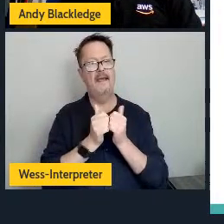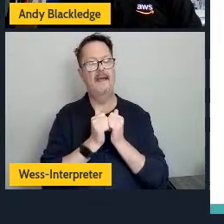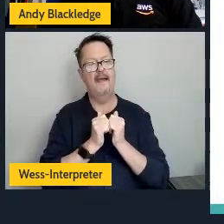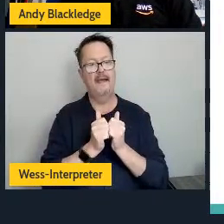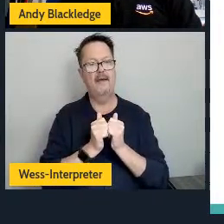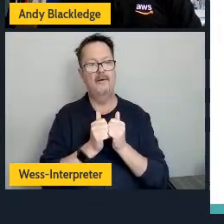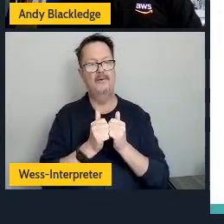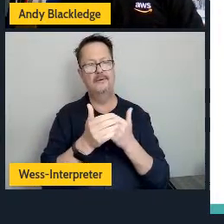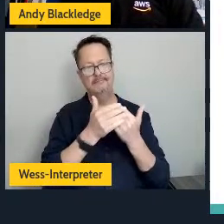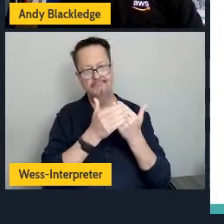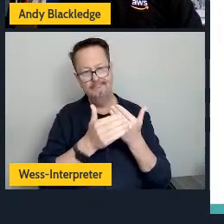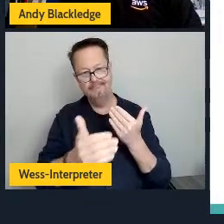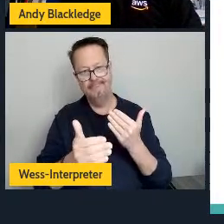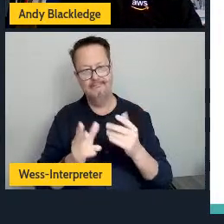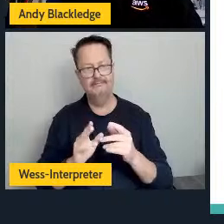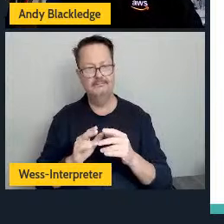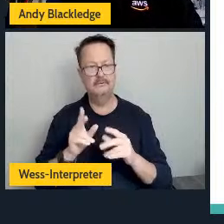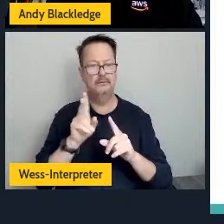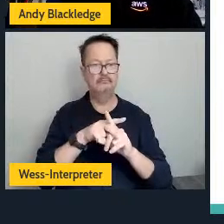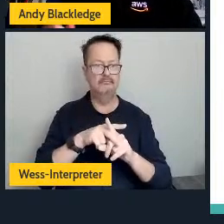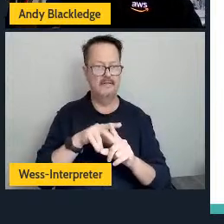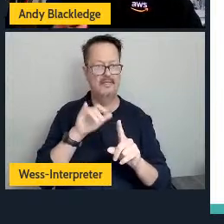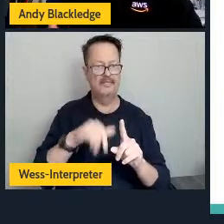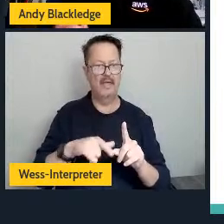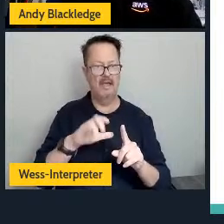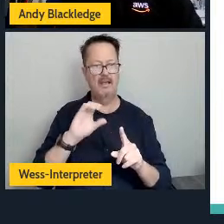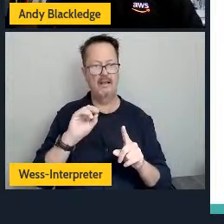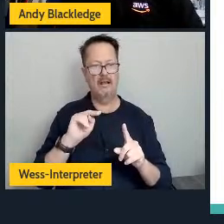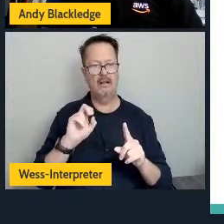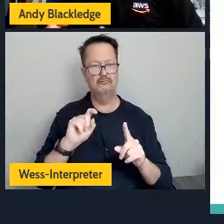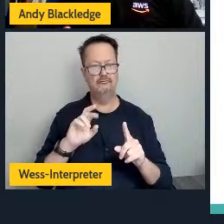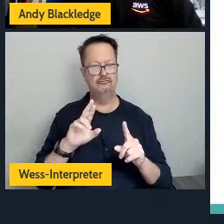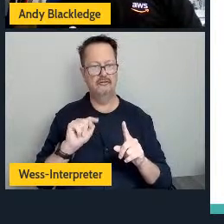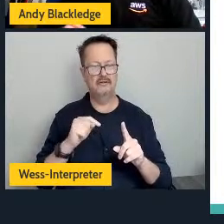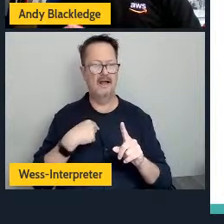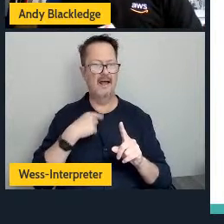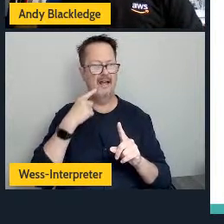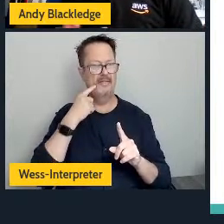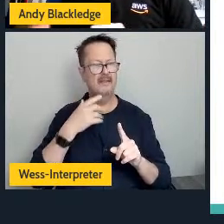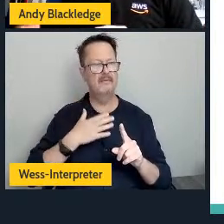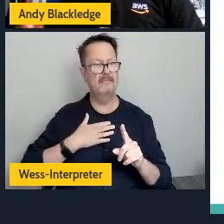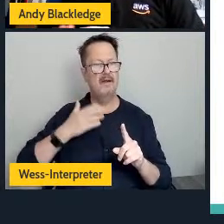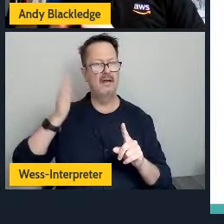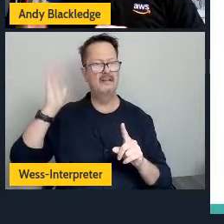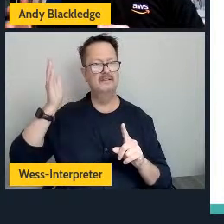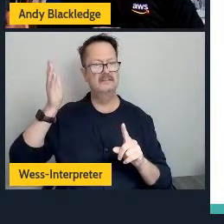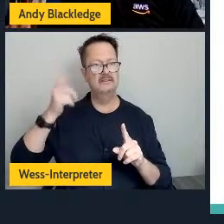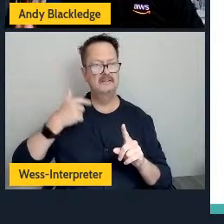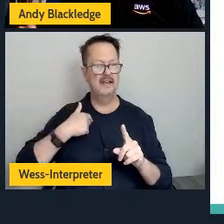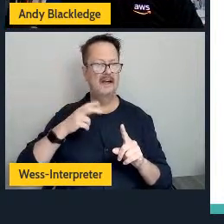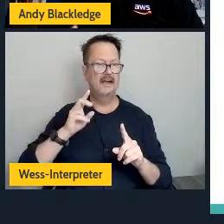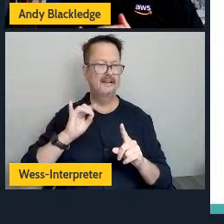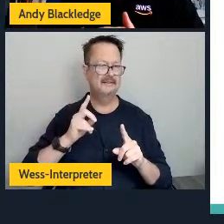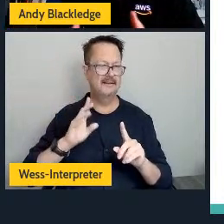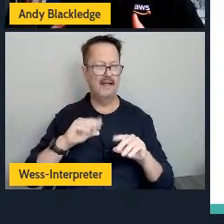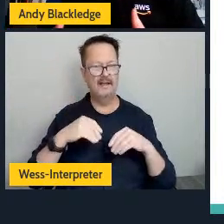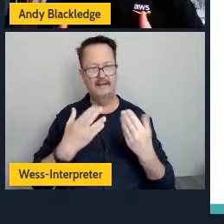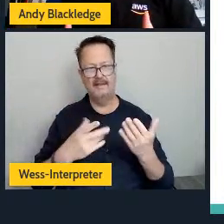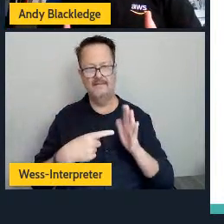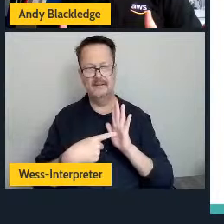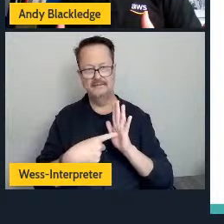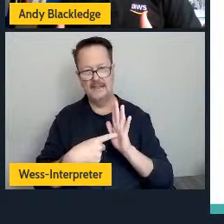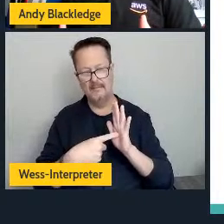that construct. And I think in the series I did, I did an example